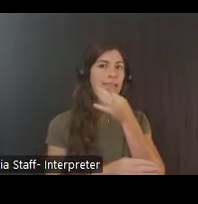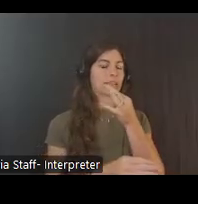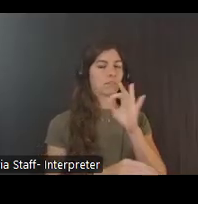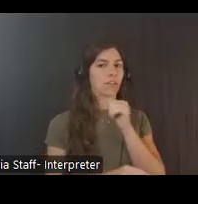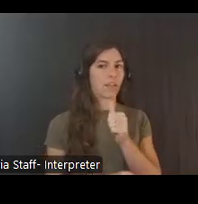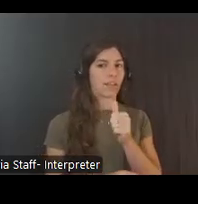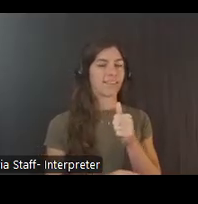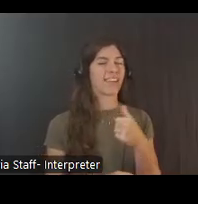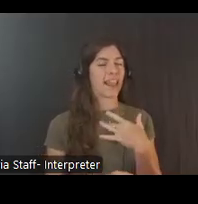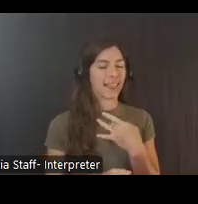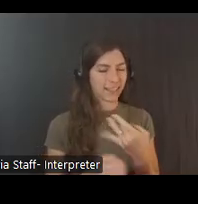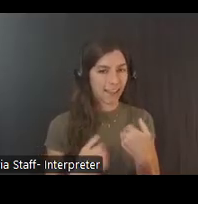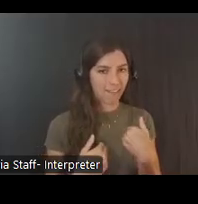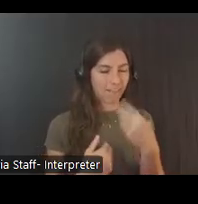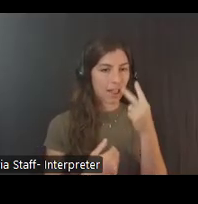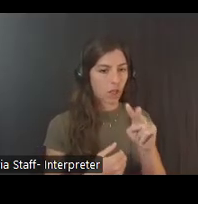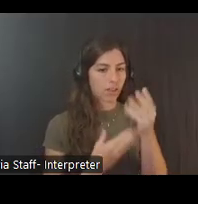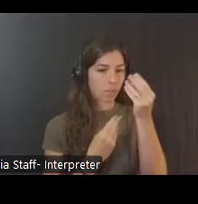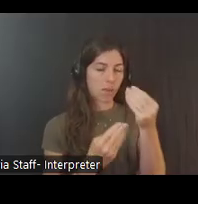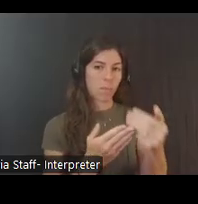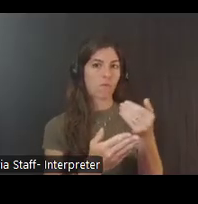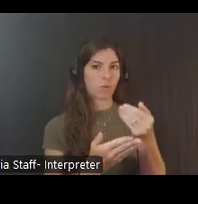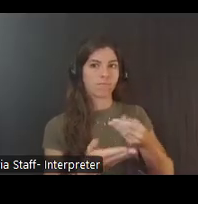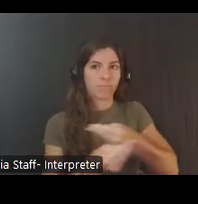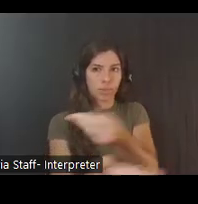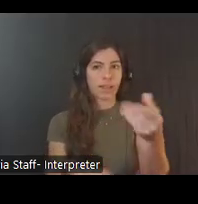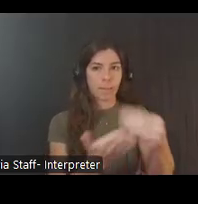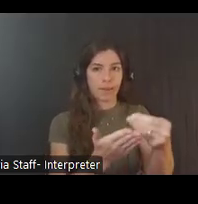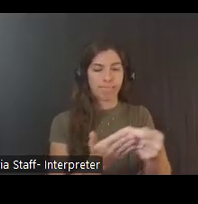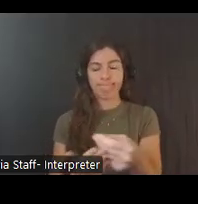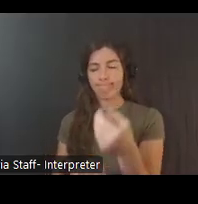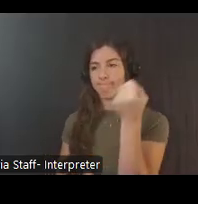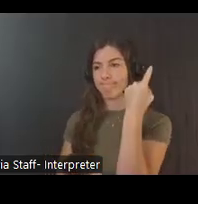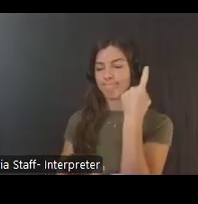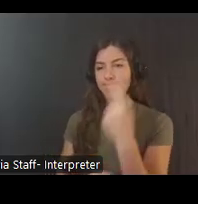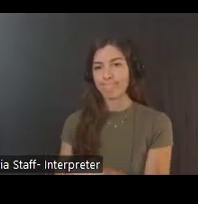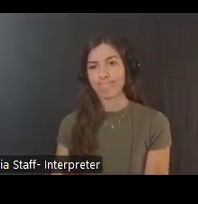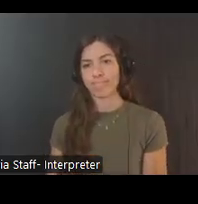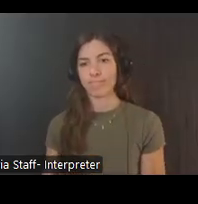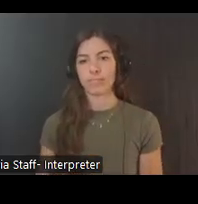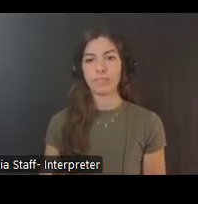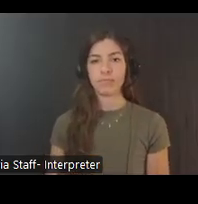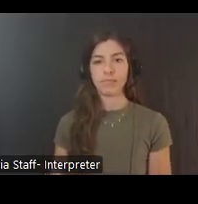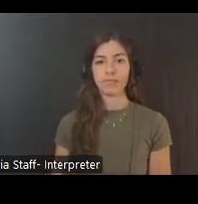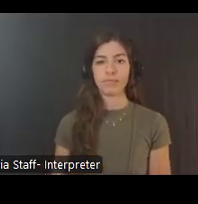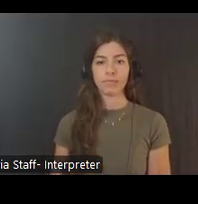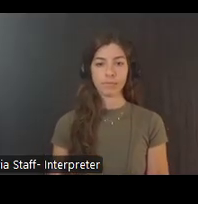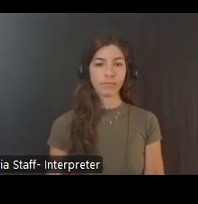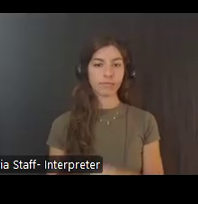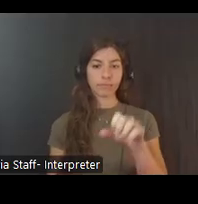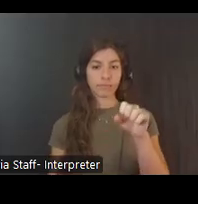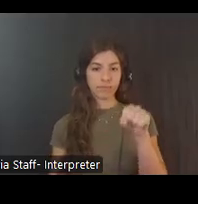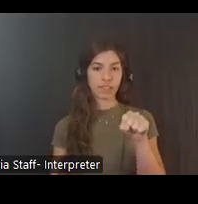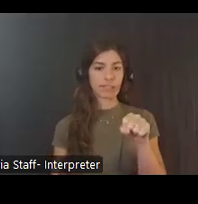the information before the money goes out. Makes sense. Yeah, there is a chance that